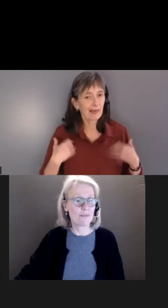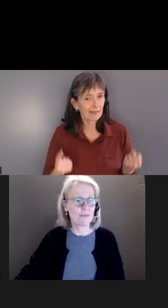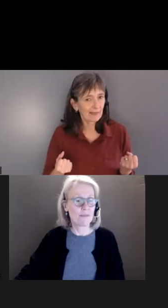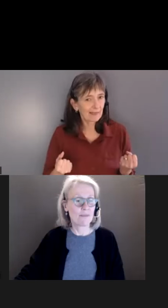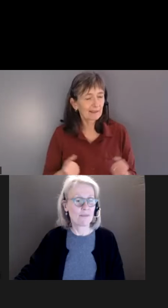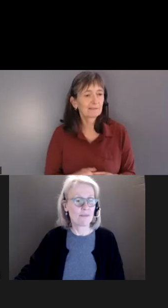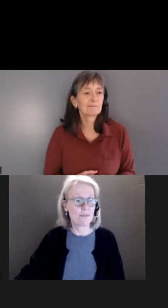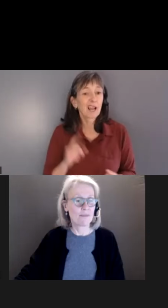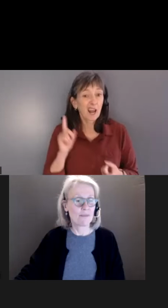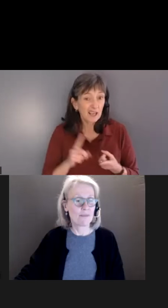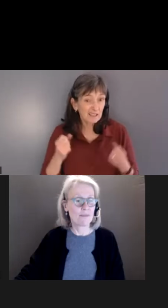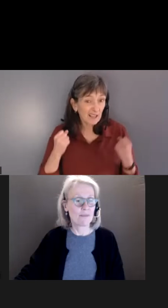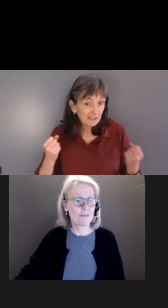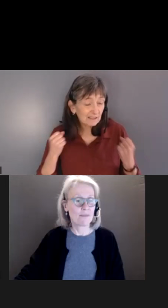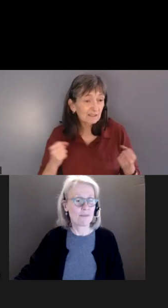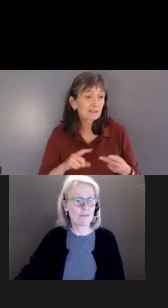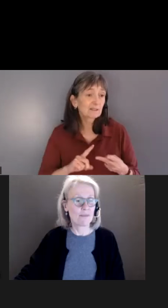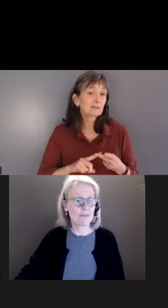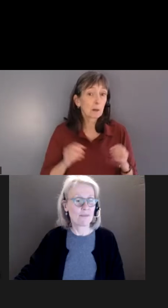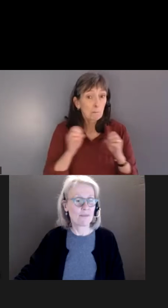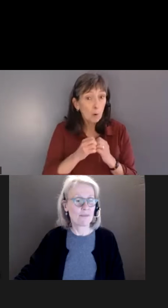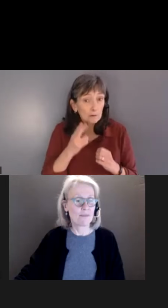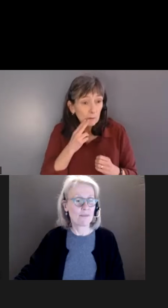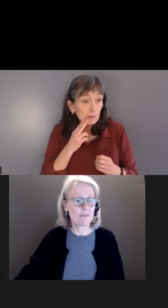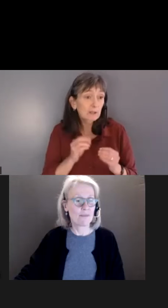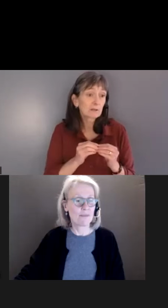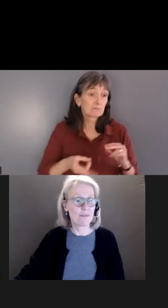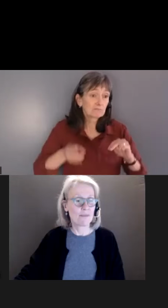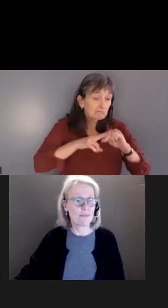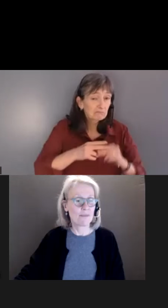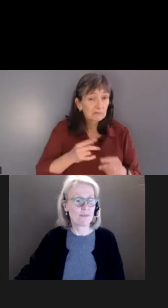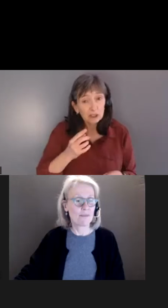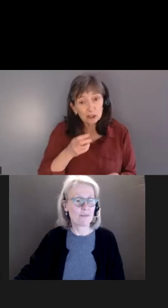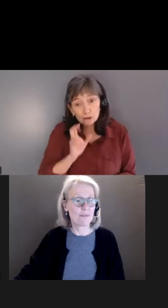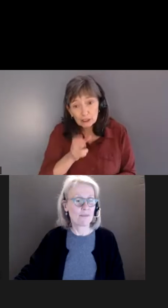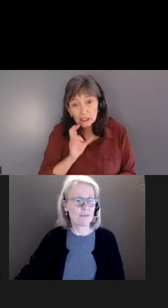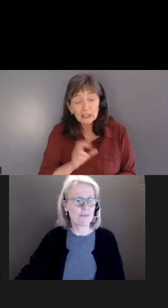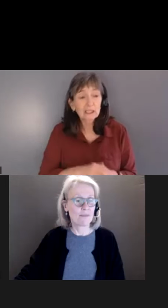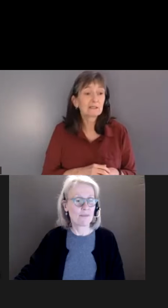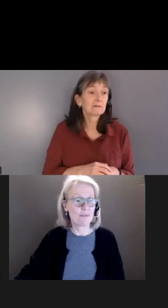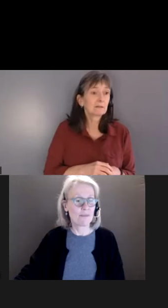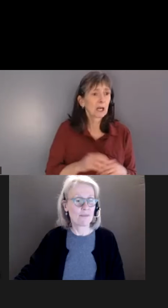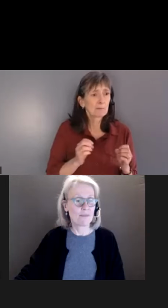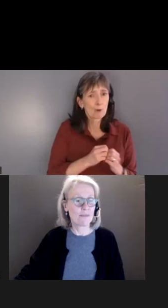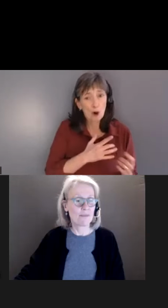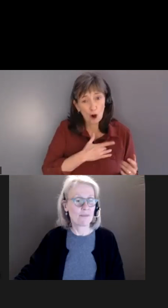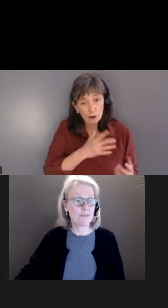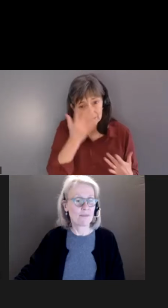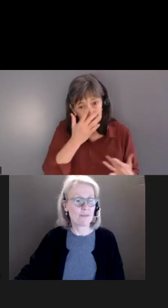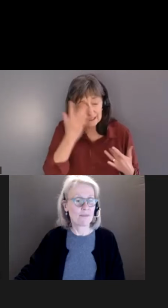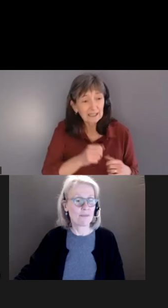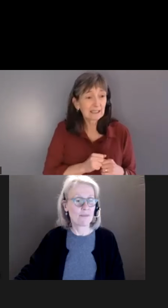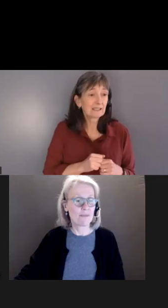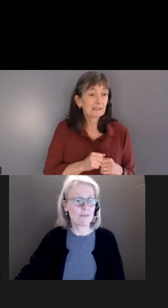activity, smoking, drinking, and a range of adverse health outcomes, including cardiovascular disease, dementia, mood